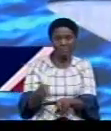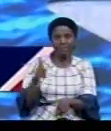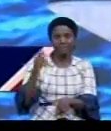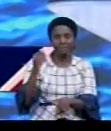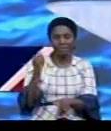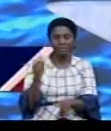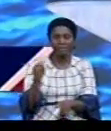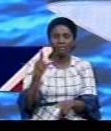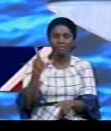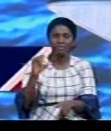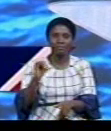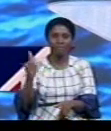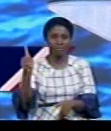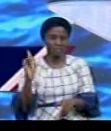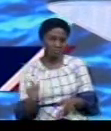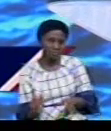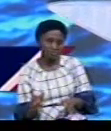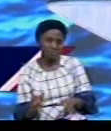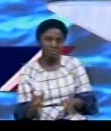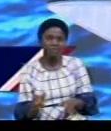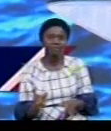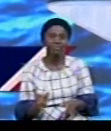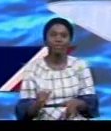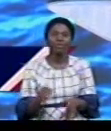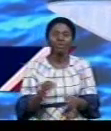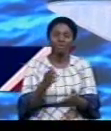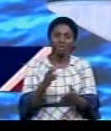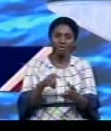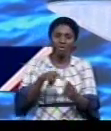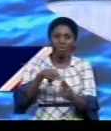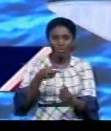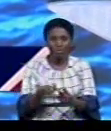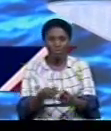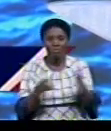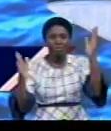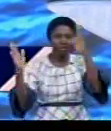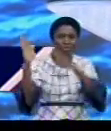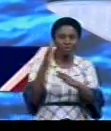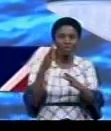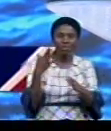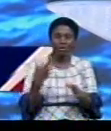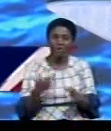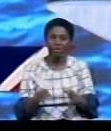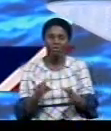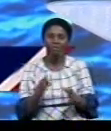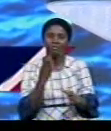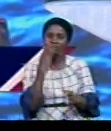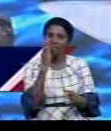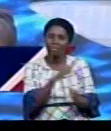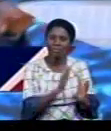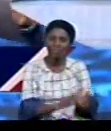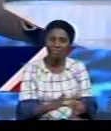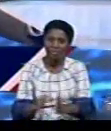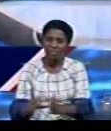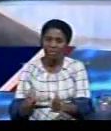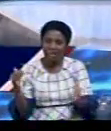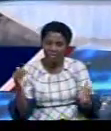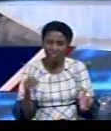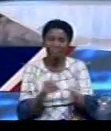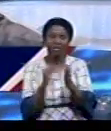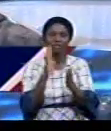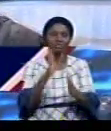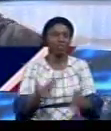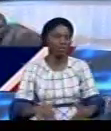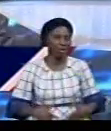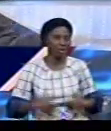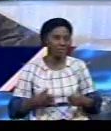stormy confederacy conspiring against your life, against your progress.